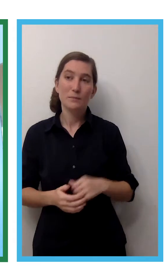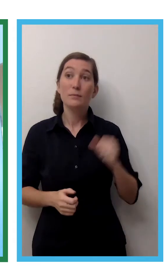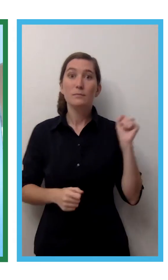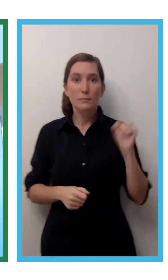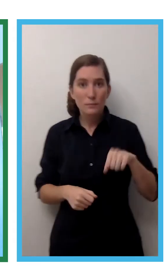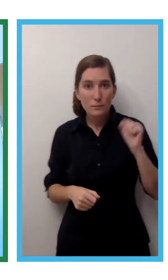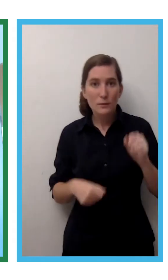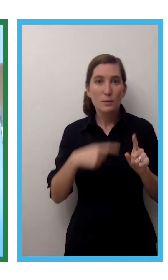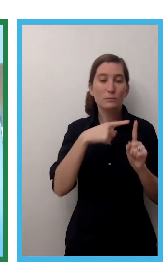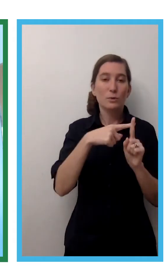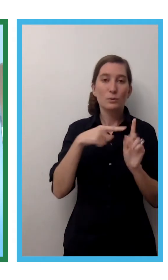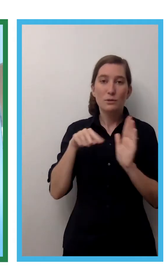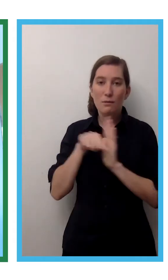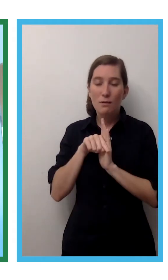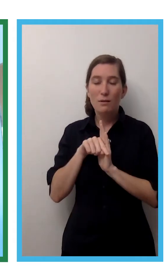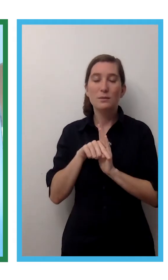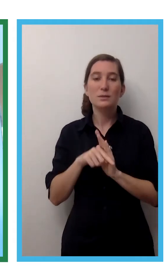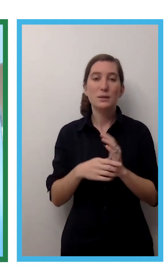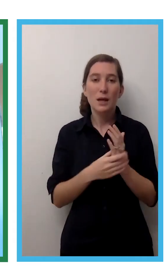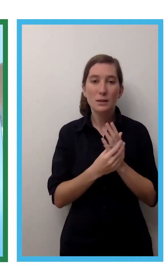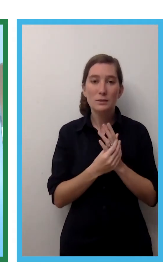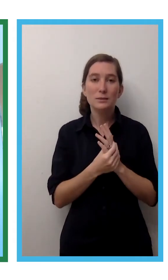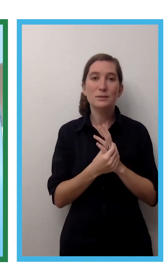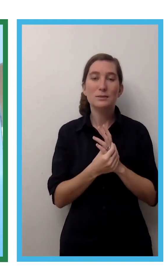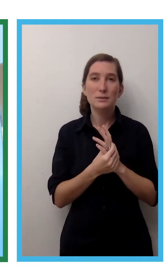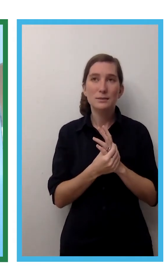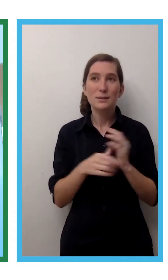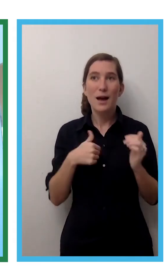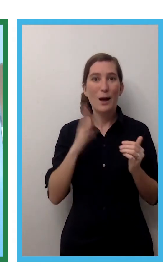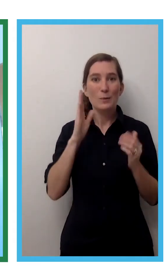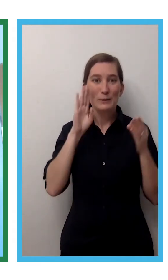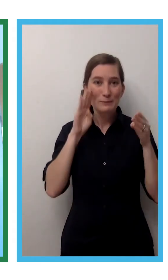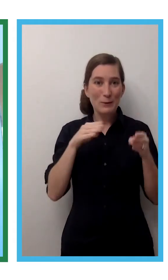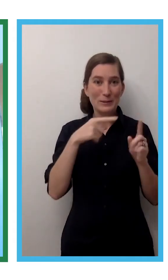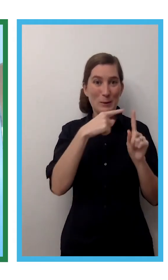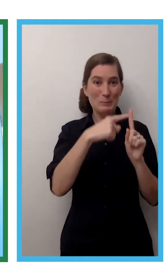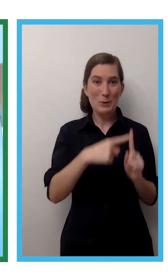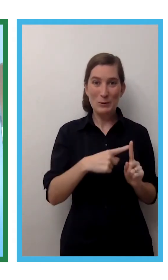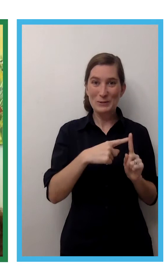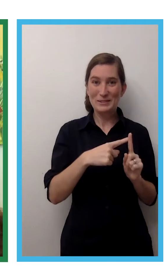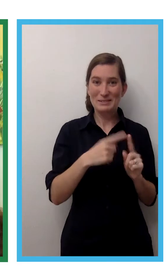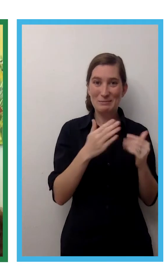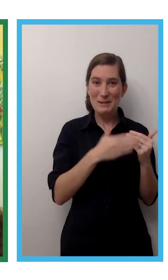at it from the pros from now on. Thank you for giving me a couple of extra to retain.